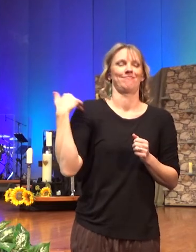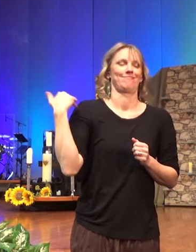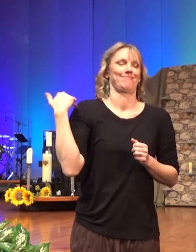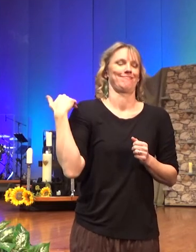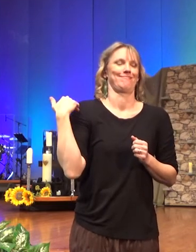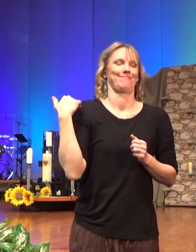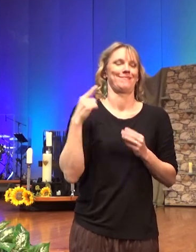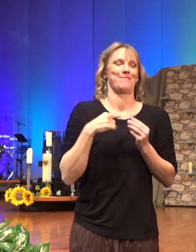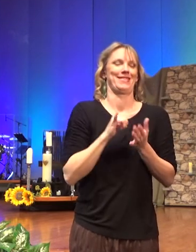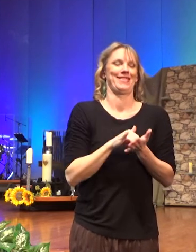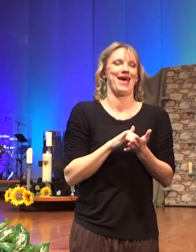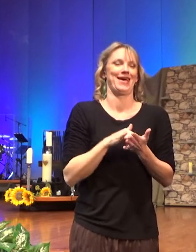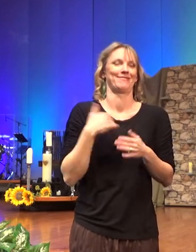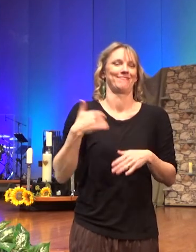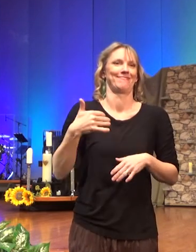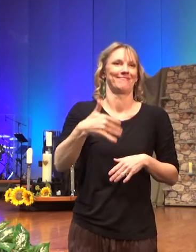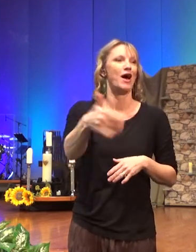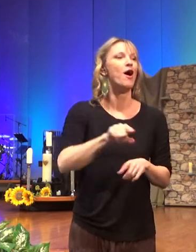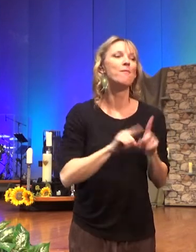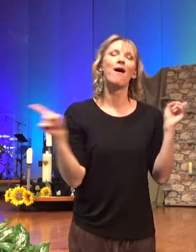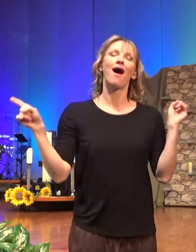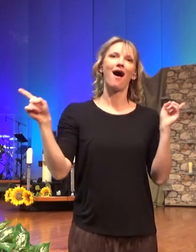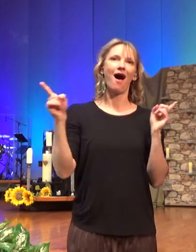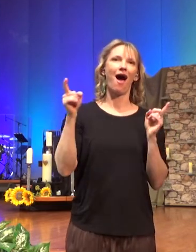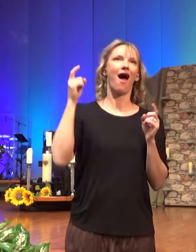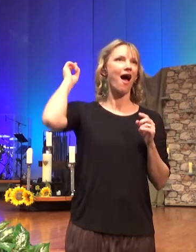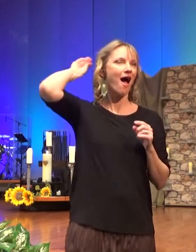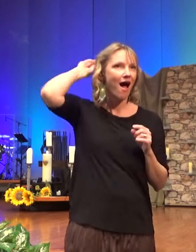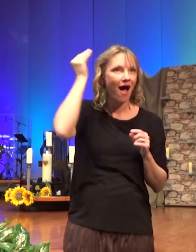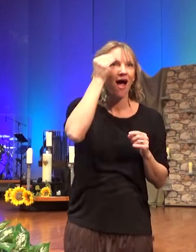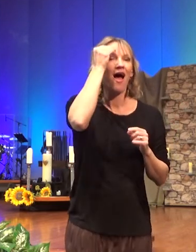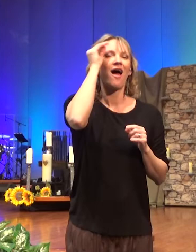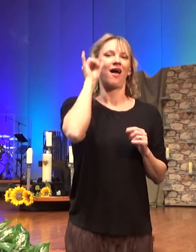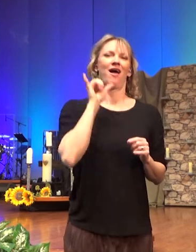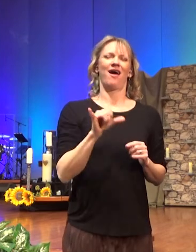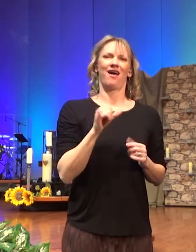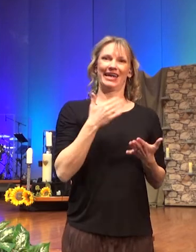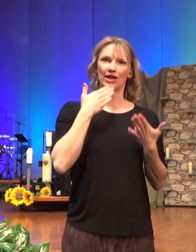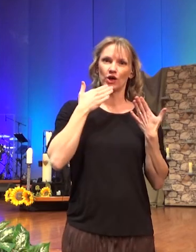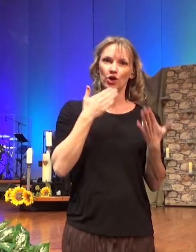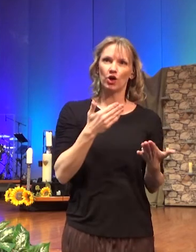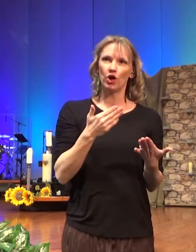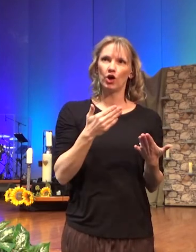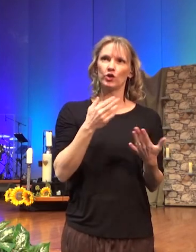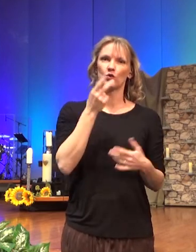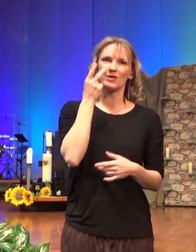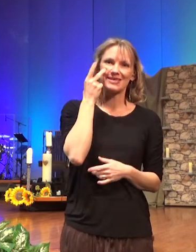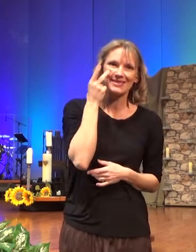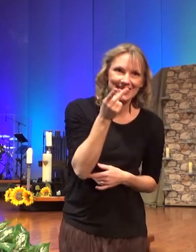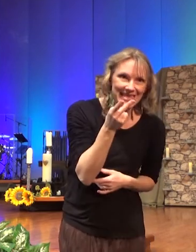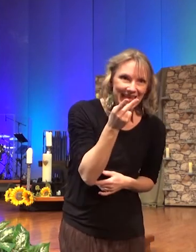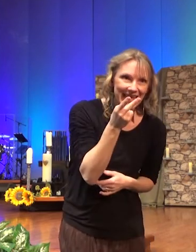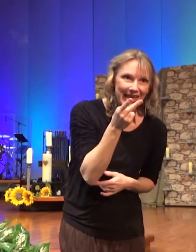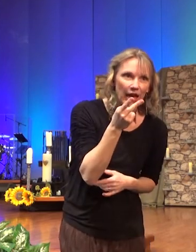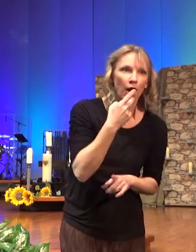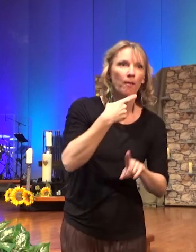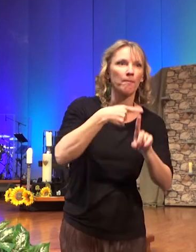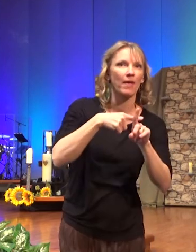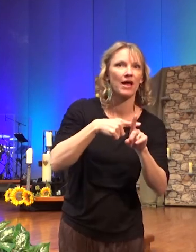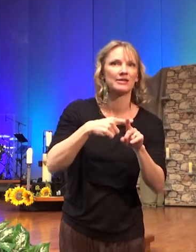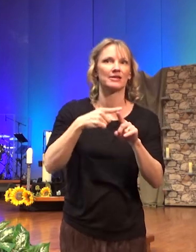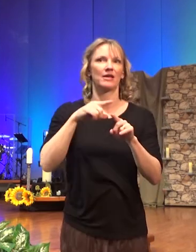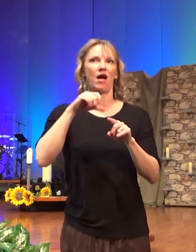by others from time to time. But it's just a reminder to me of how good it is to see and be